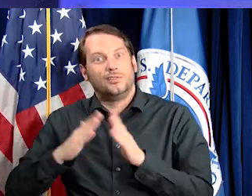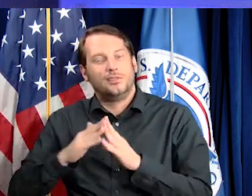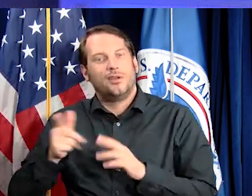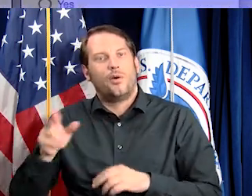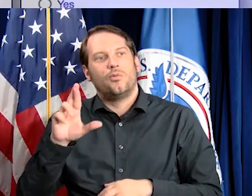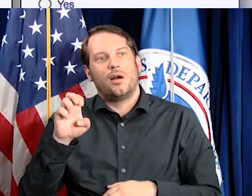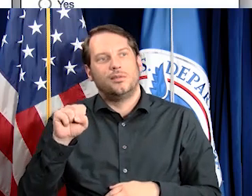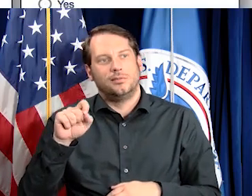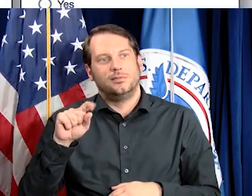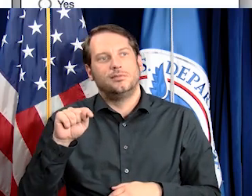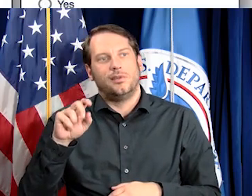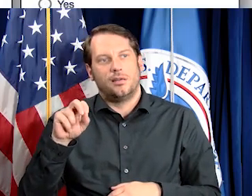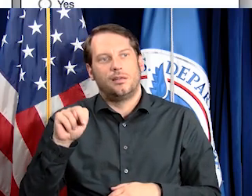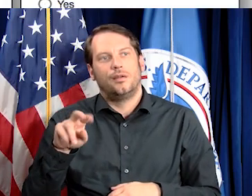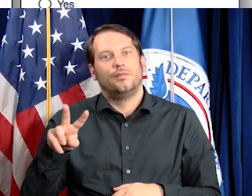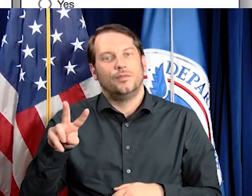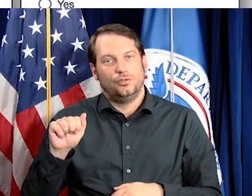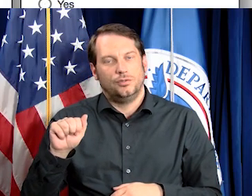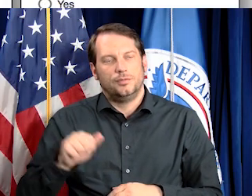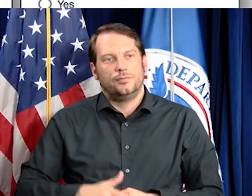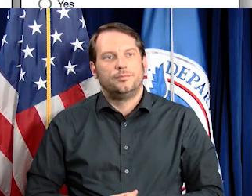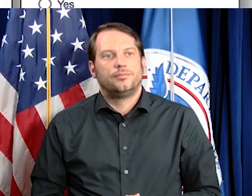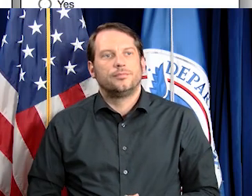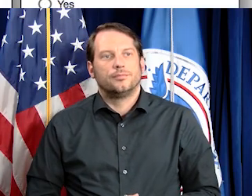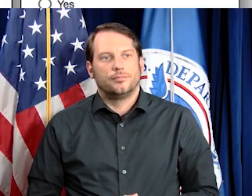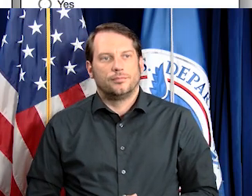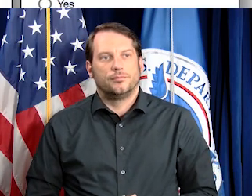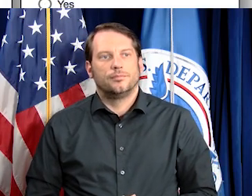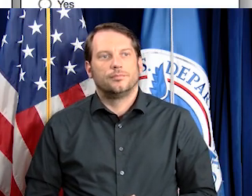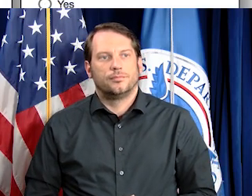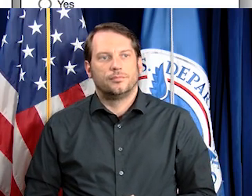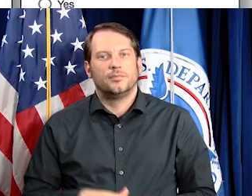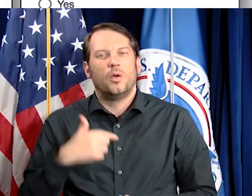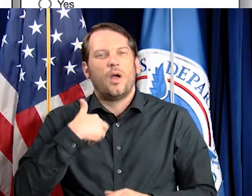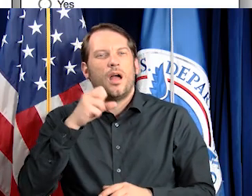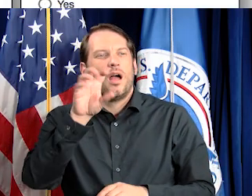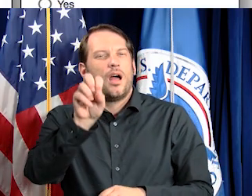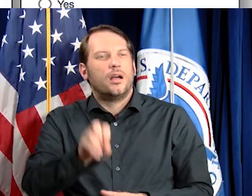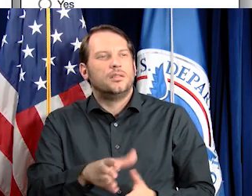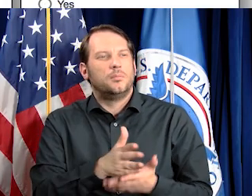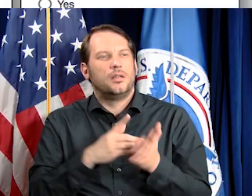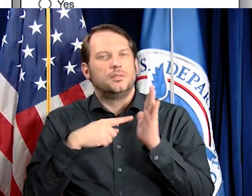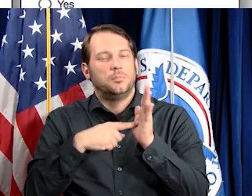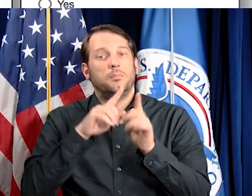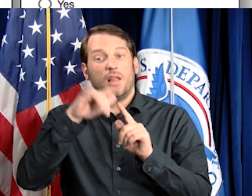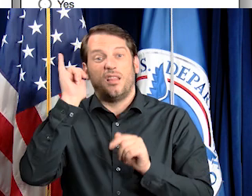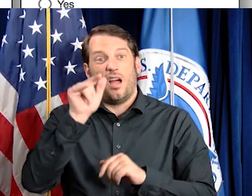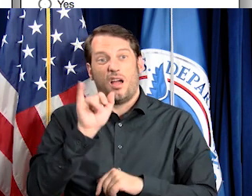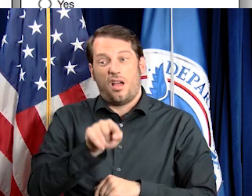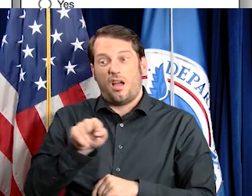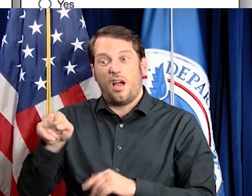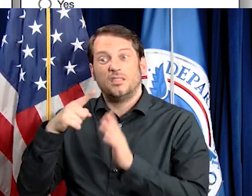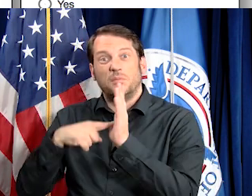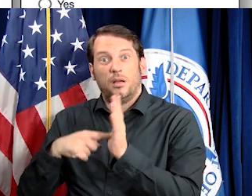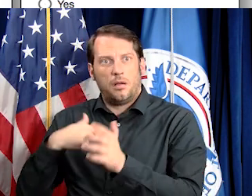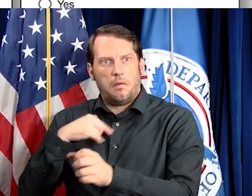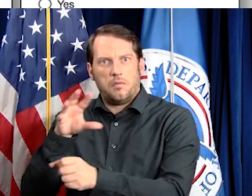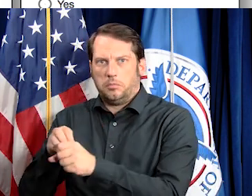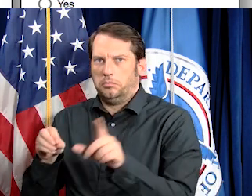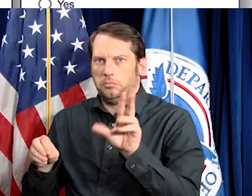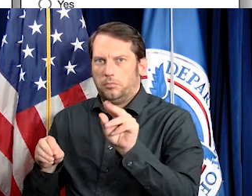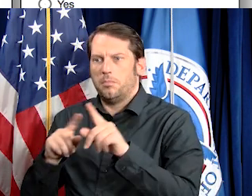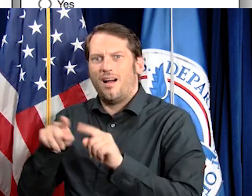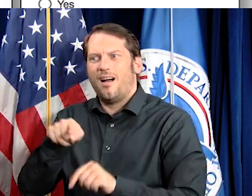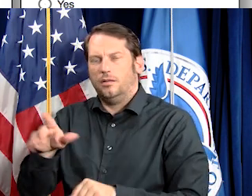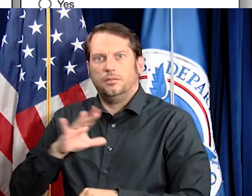innovation specialist. Wanted to share with you some of the examples. This is one that I did not work on, but a really well-established project